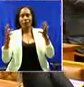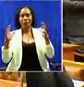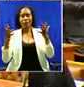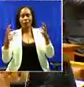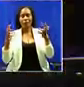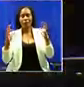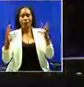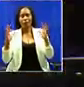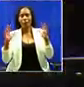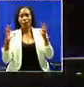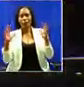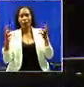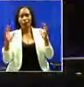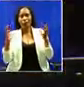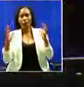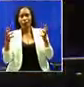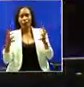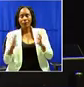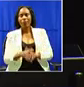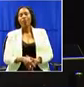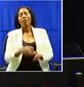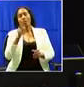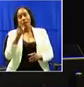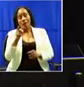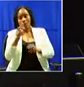That, honorable members,